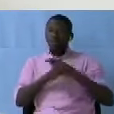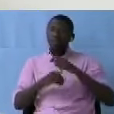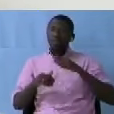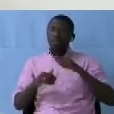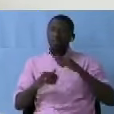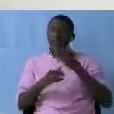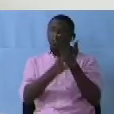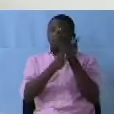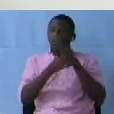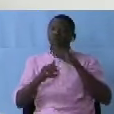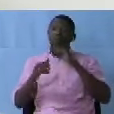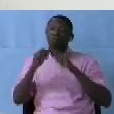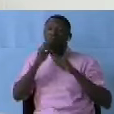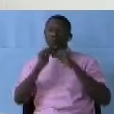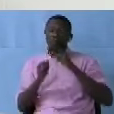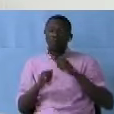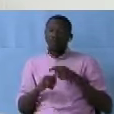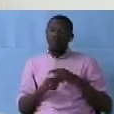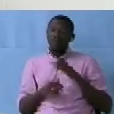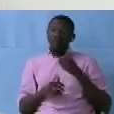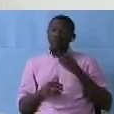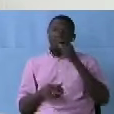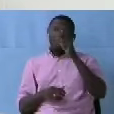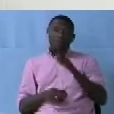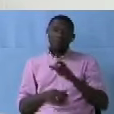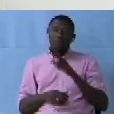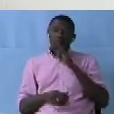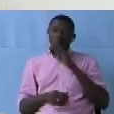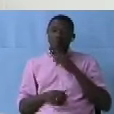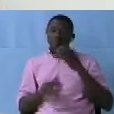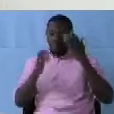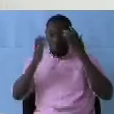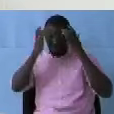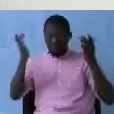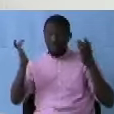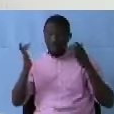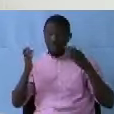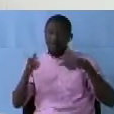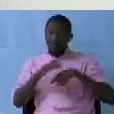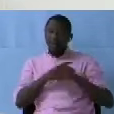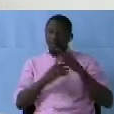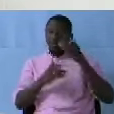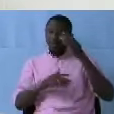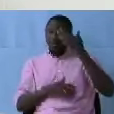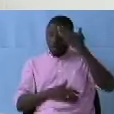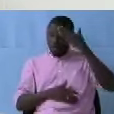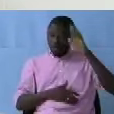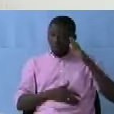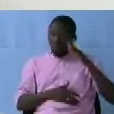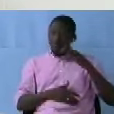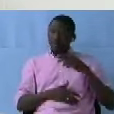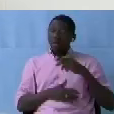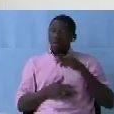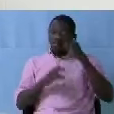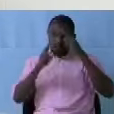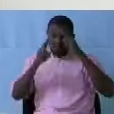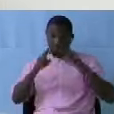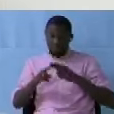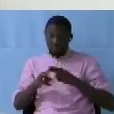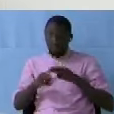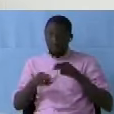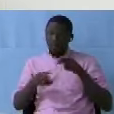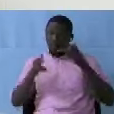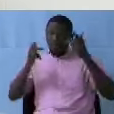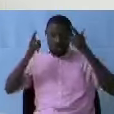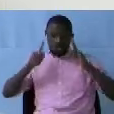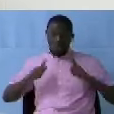profession, especially those who are legal, well grounded in ethics and codes of conduct. Man dal ci suma wali gis gis dal ak fonka